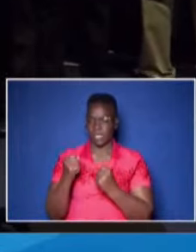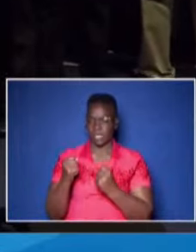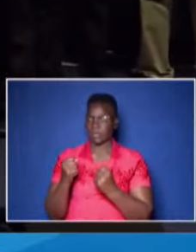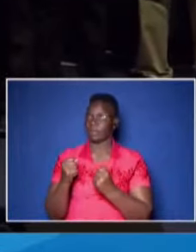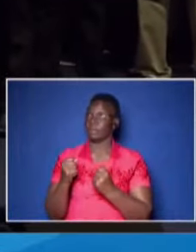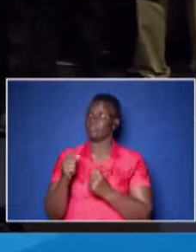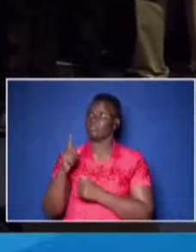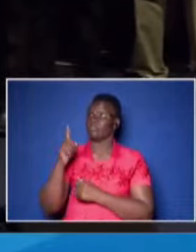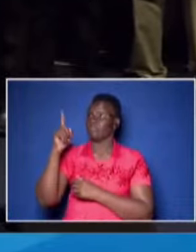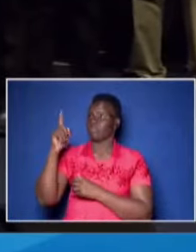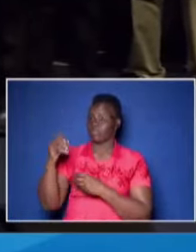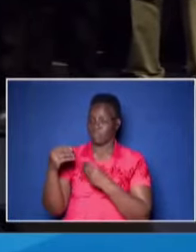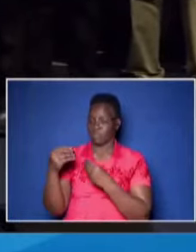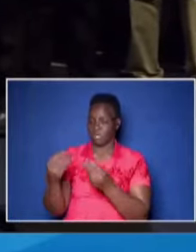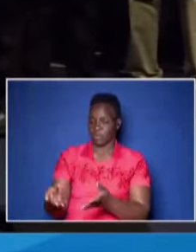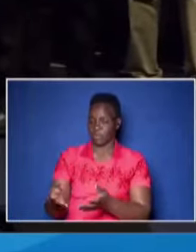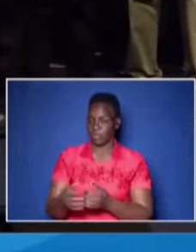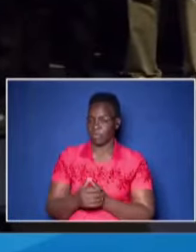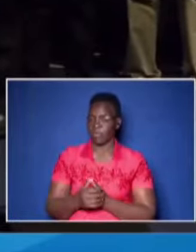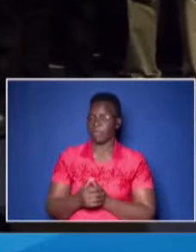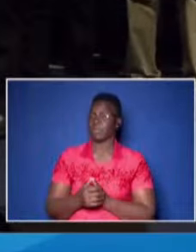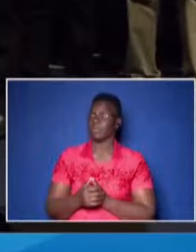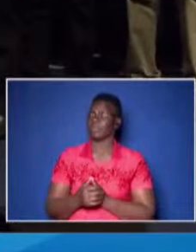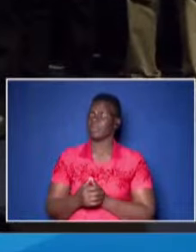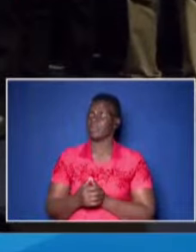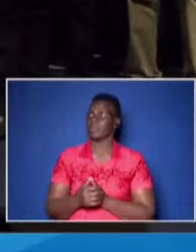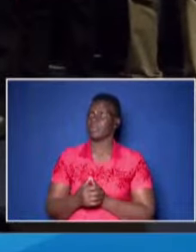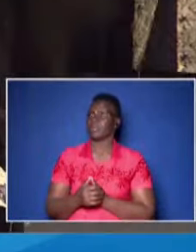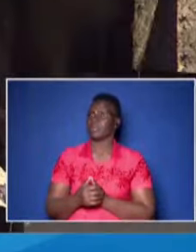strength your Mighty